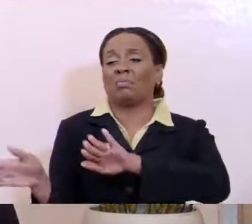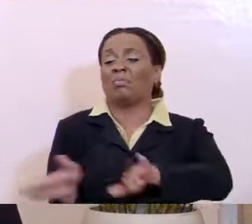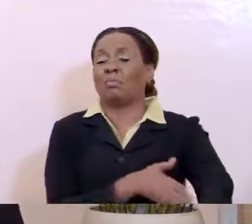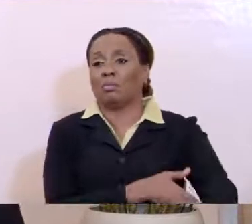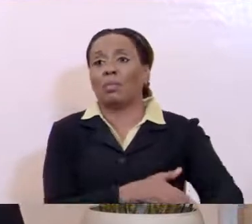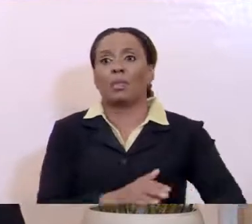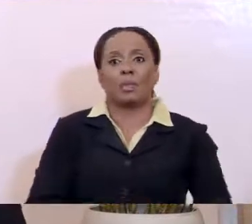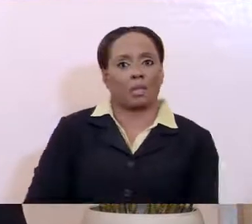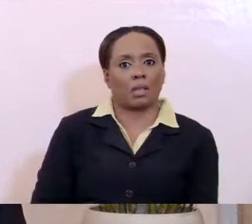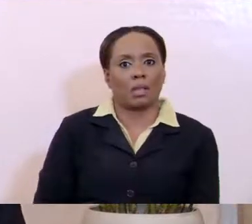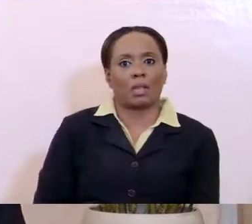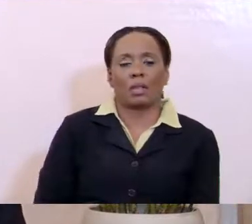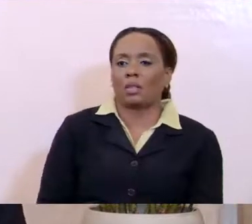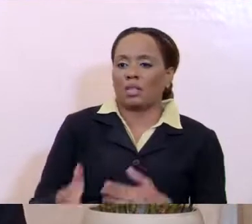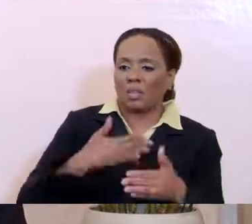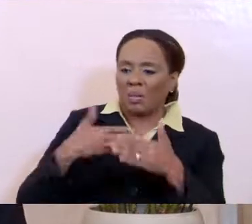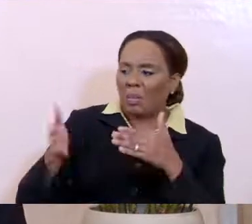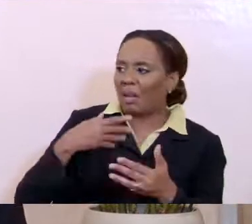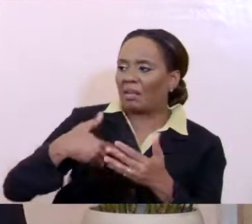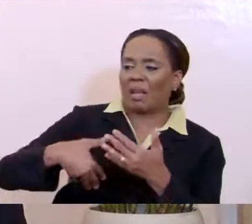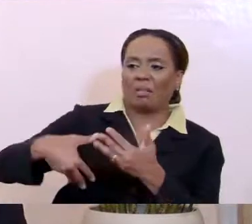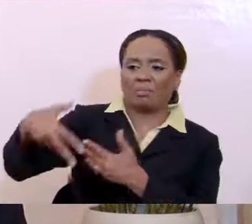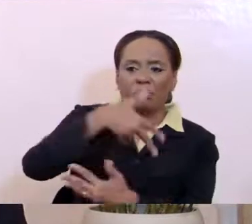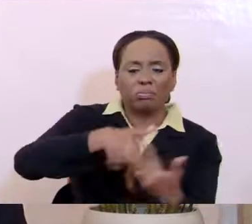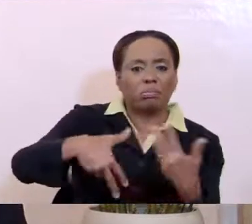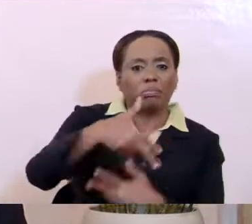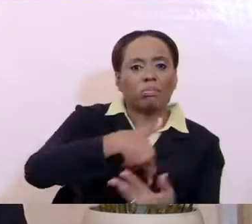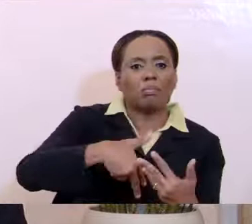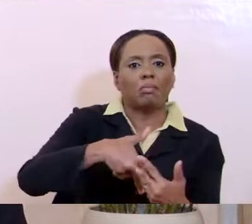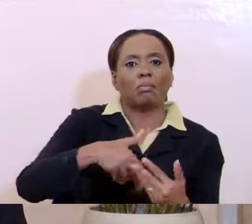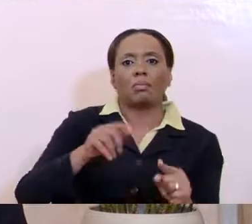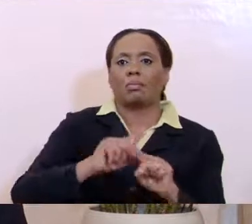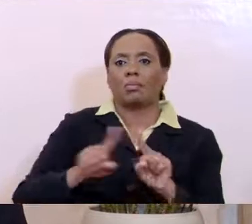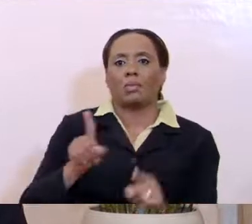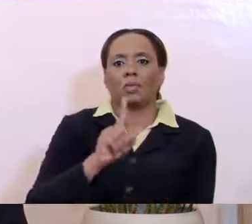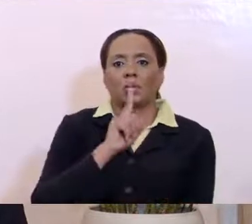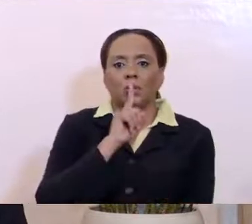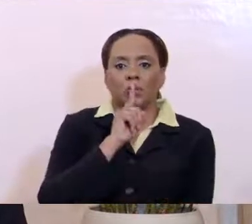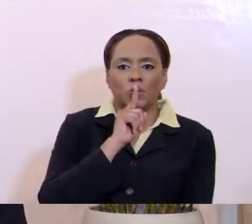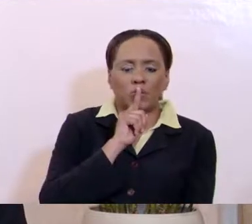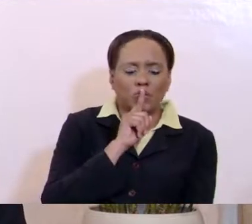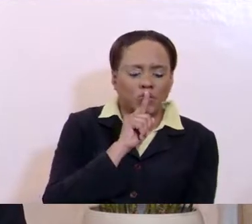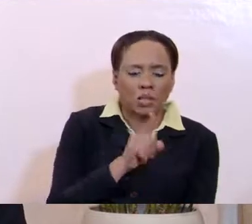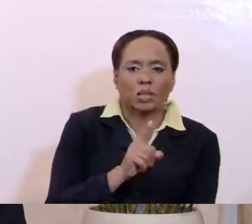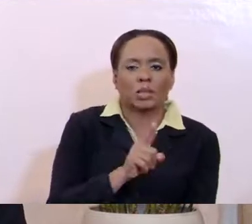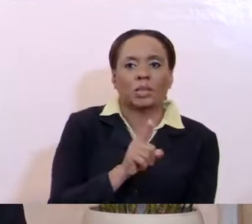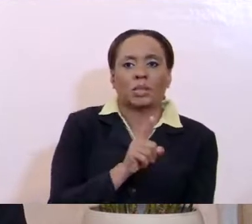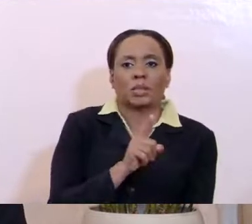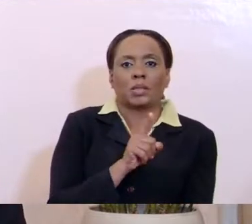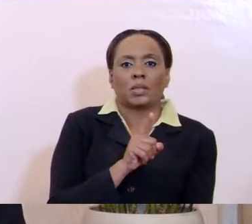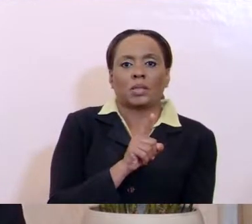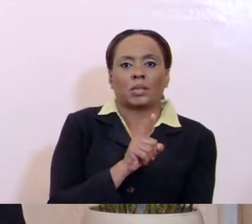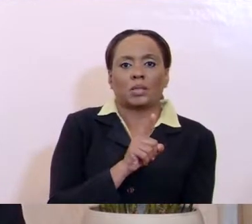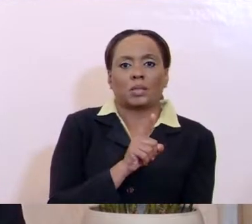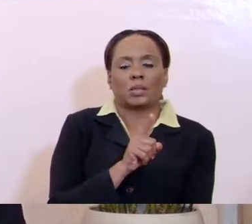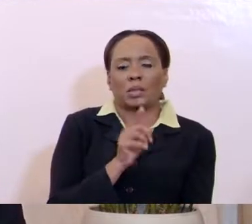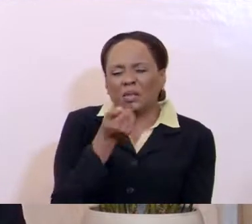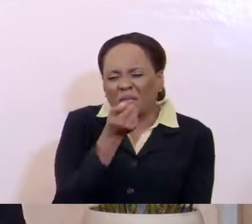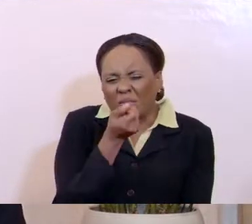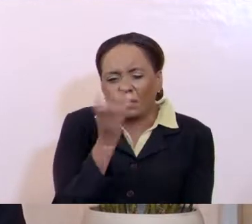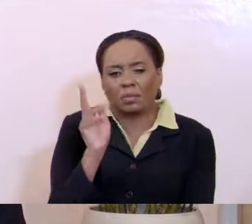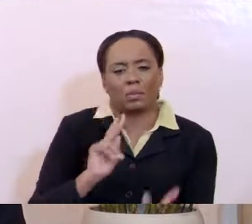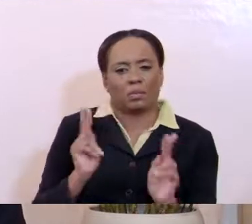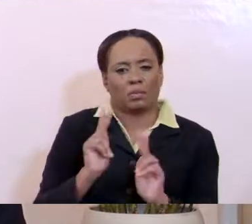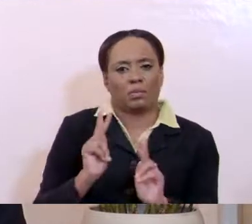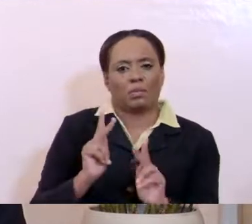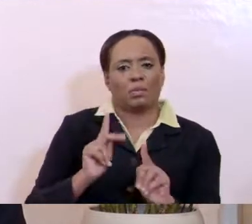whom they come into contact. But that has been the very, very, very, very few Barbadians.